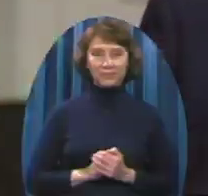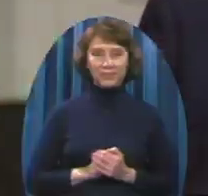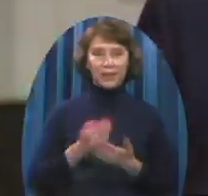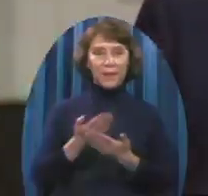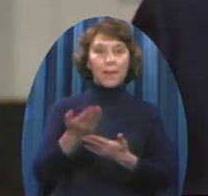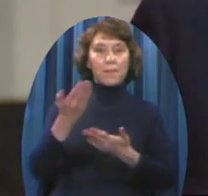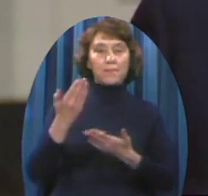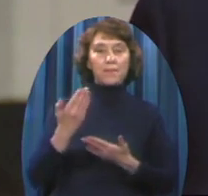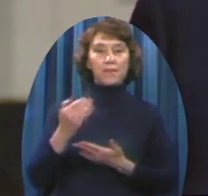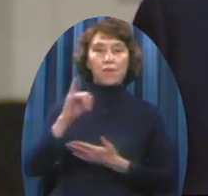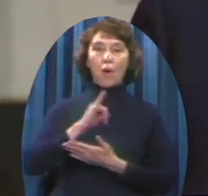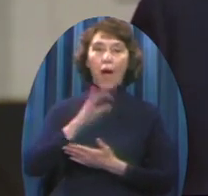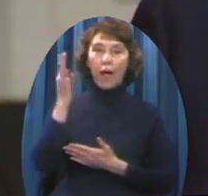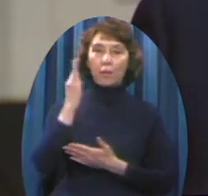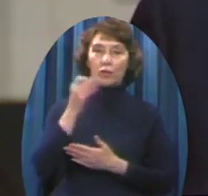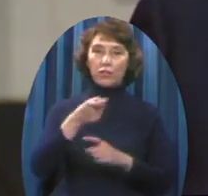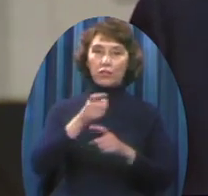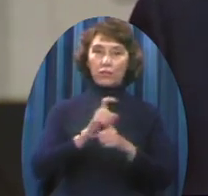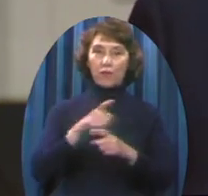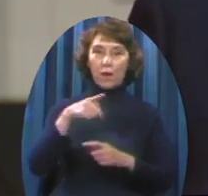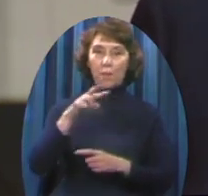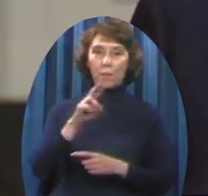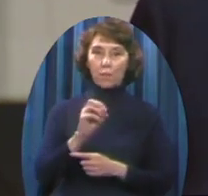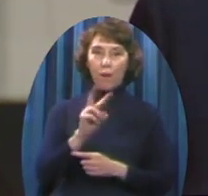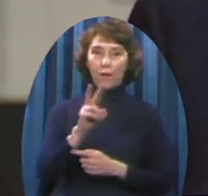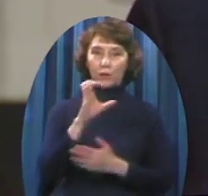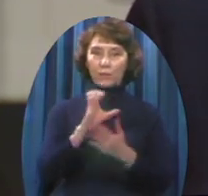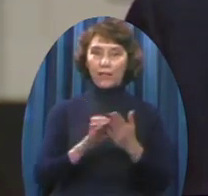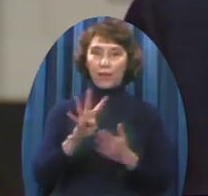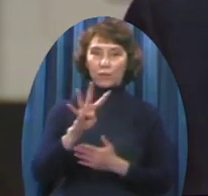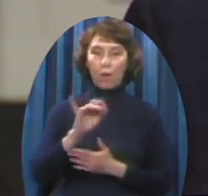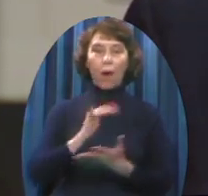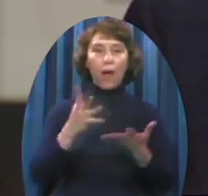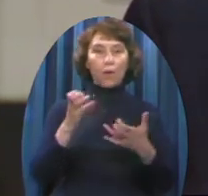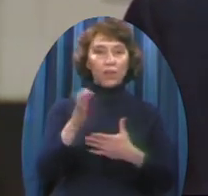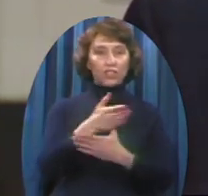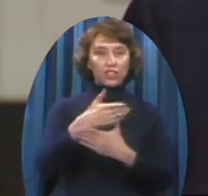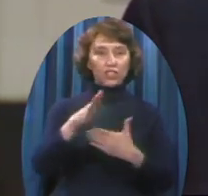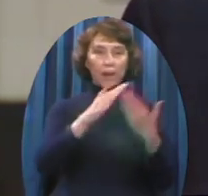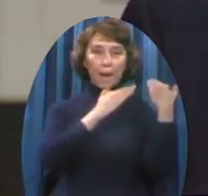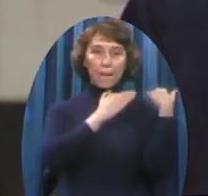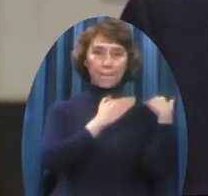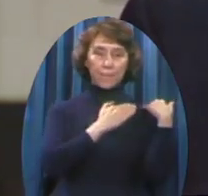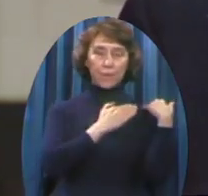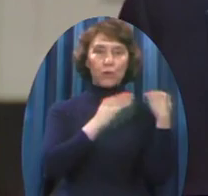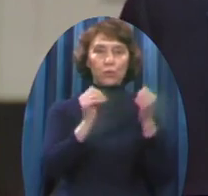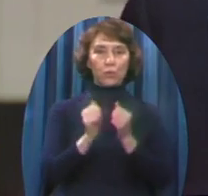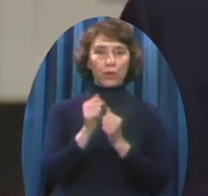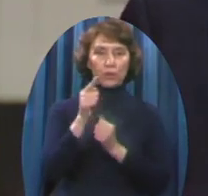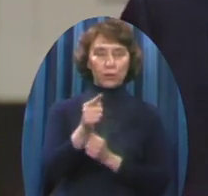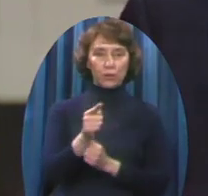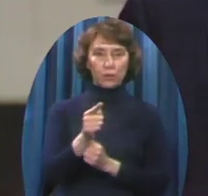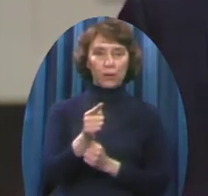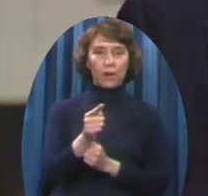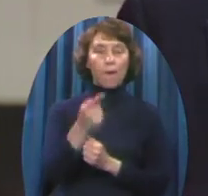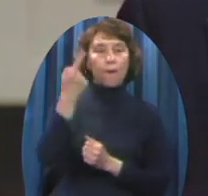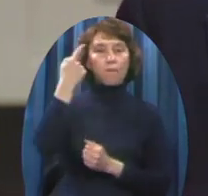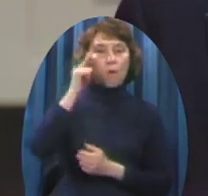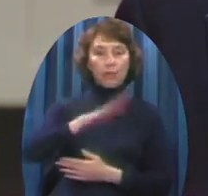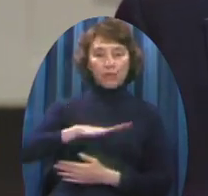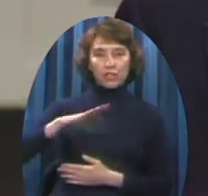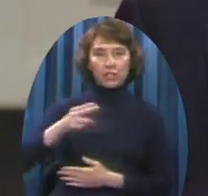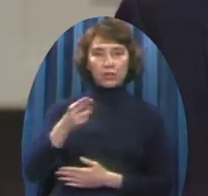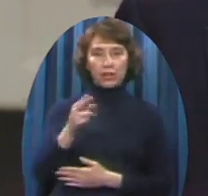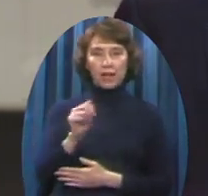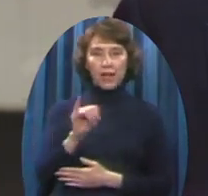Before going into Proverbs 4, I want to share a burden with you, a burden that's on my heart for the little children of Haiti. 3 weeks ago,